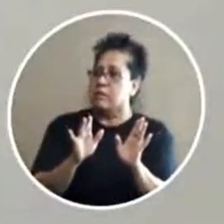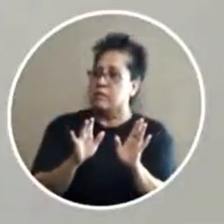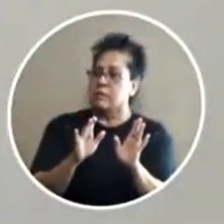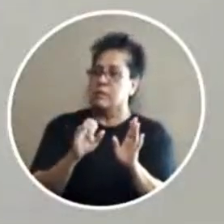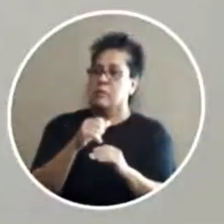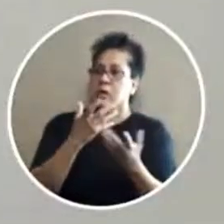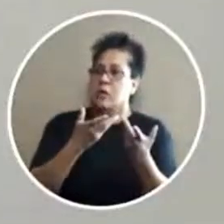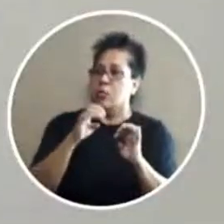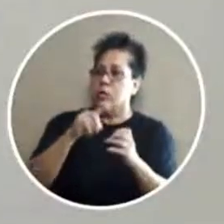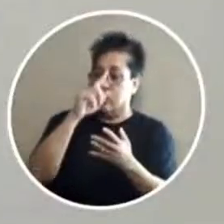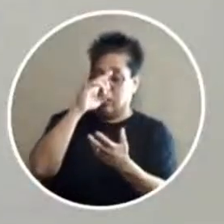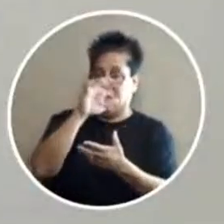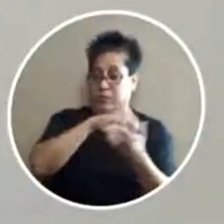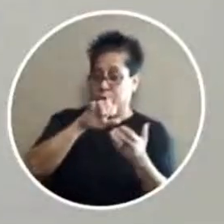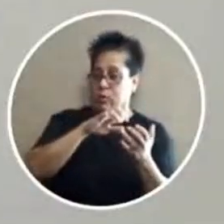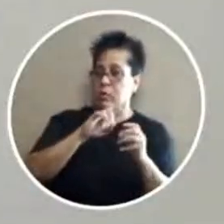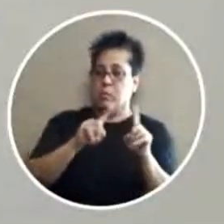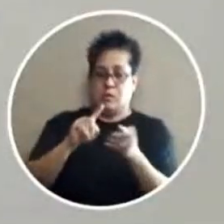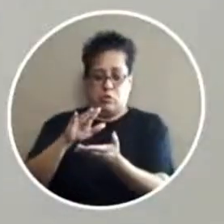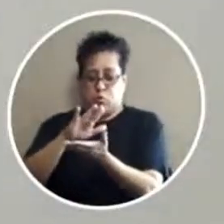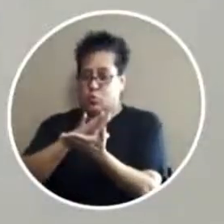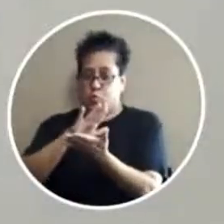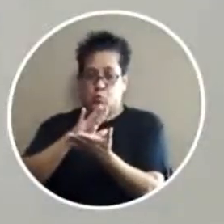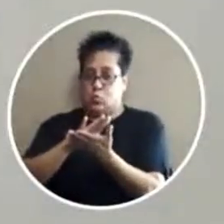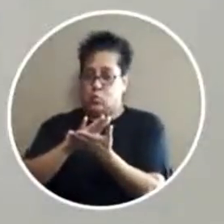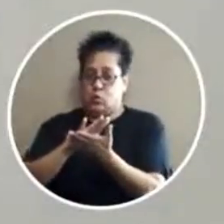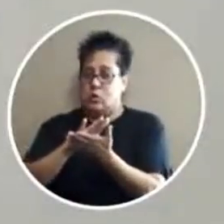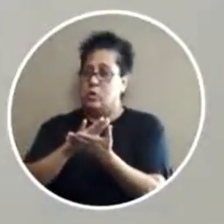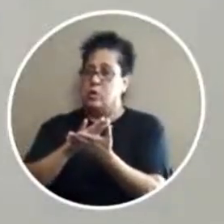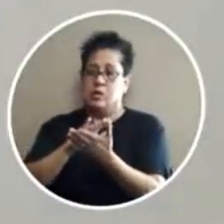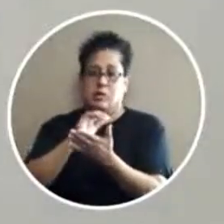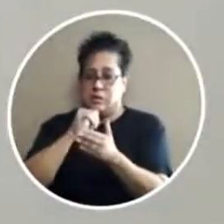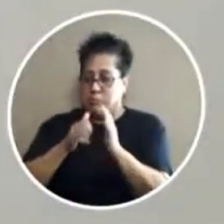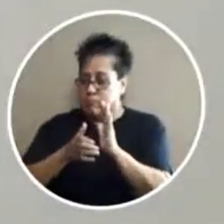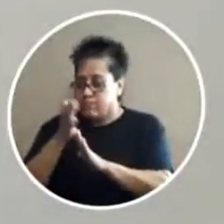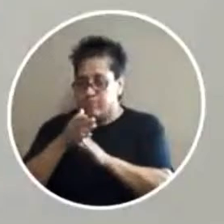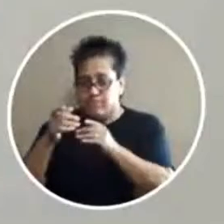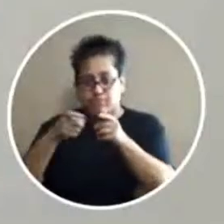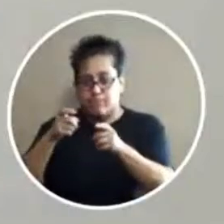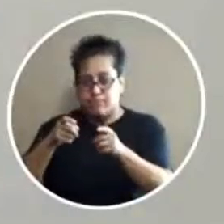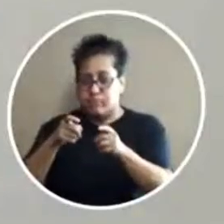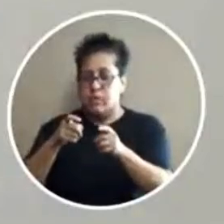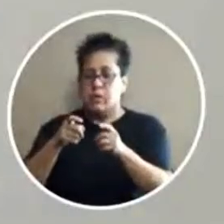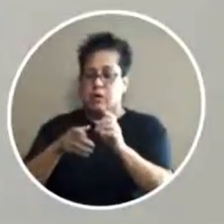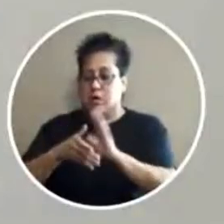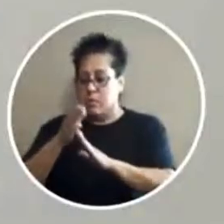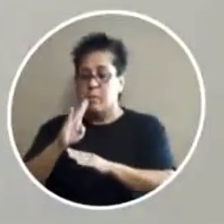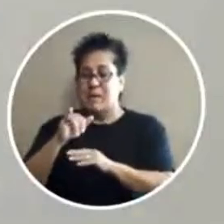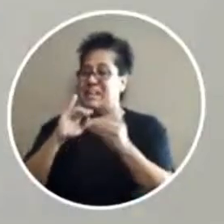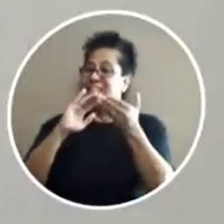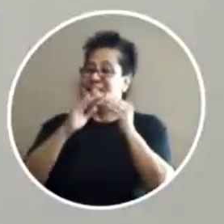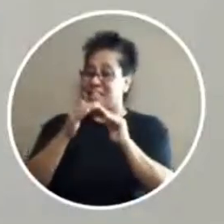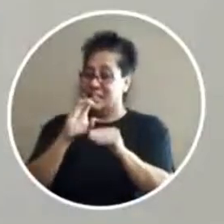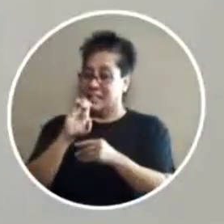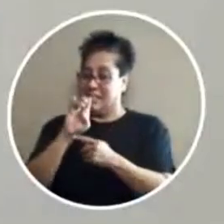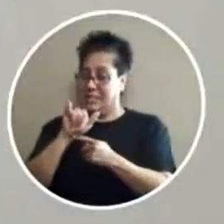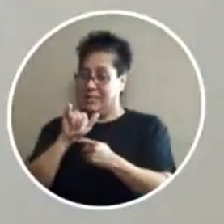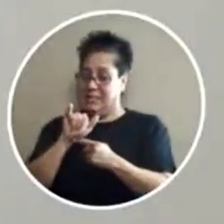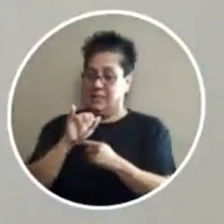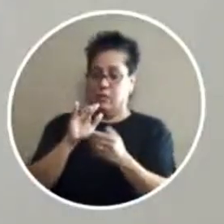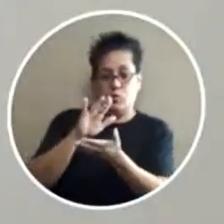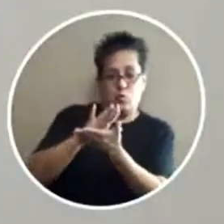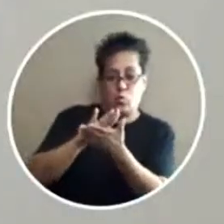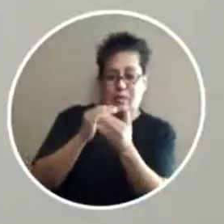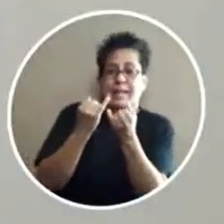confusion. Schools are not operated or managed by the city. They are independent